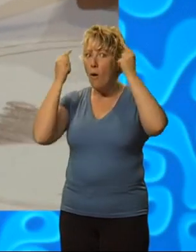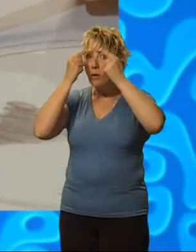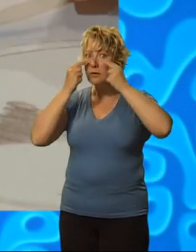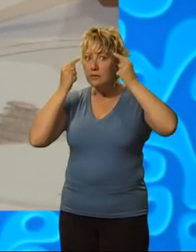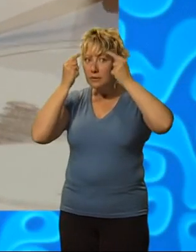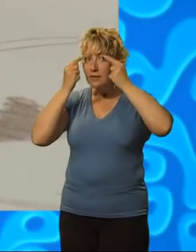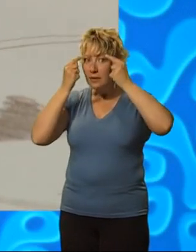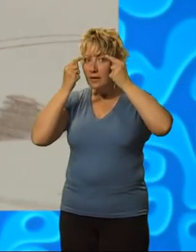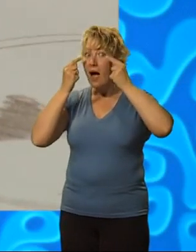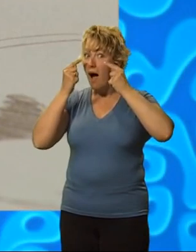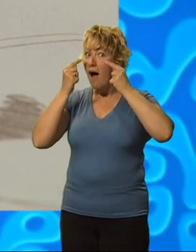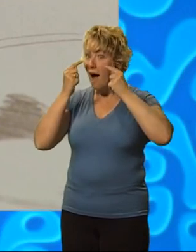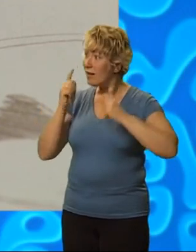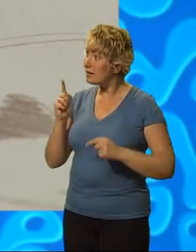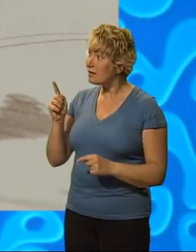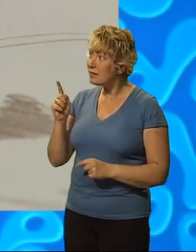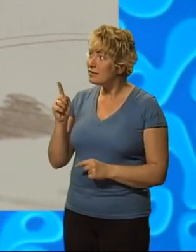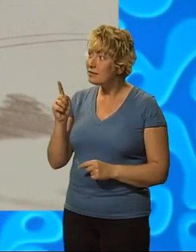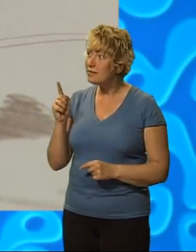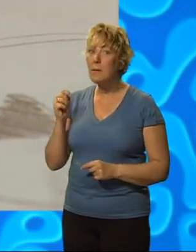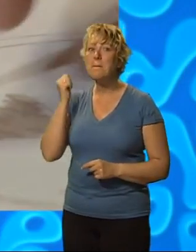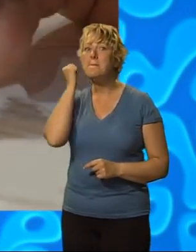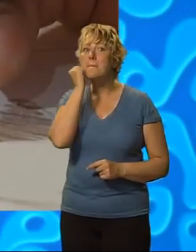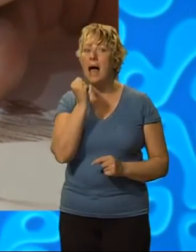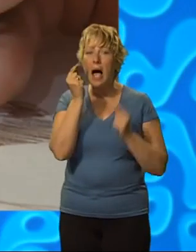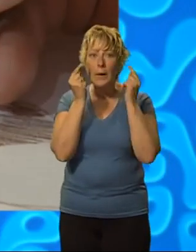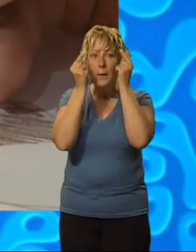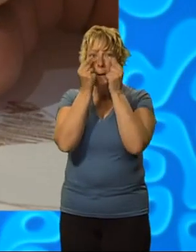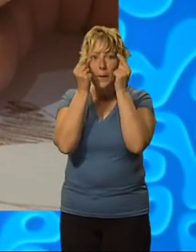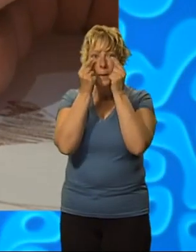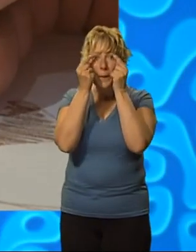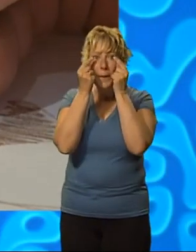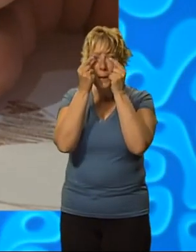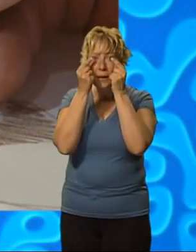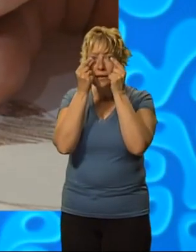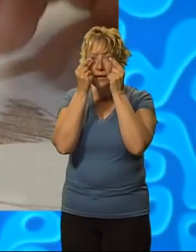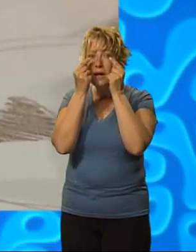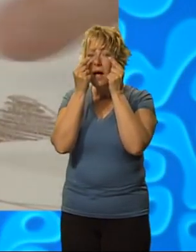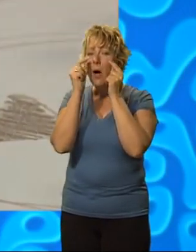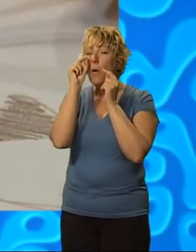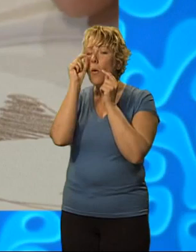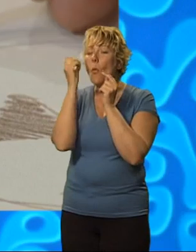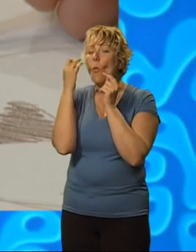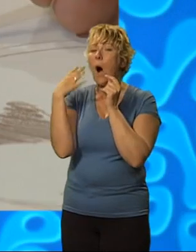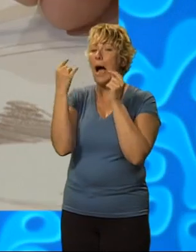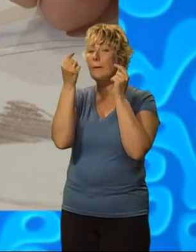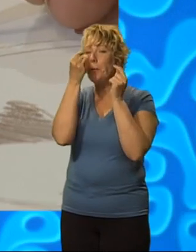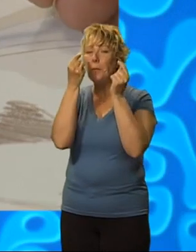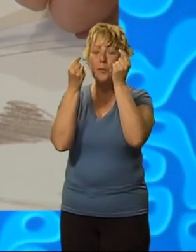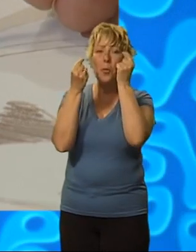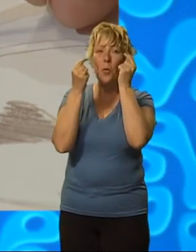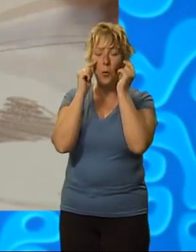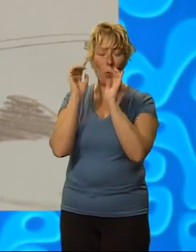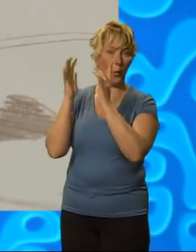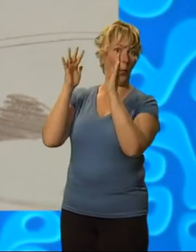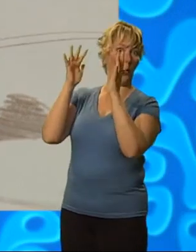Yes, they do, look. And black on the inside. But I'm going to leave a little bit of white there,